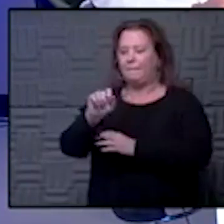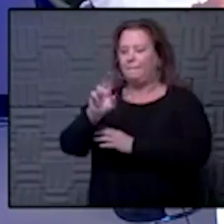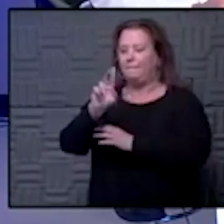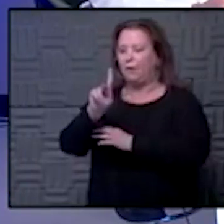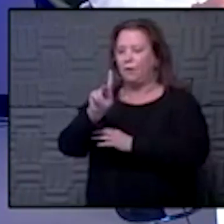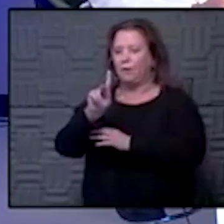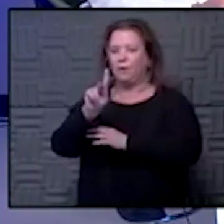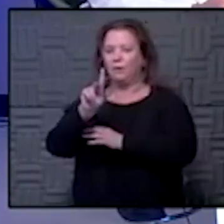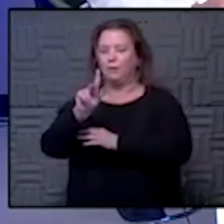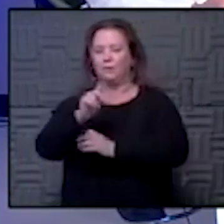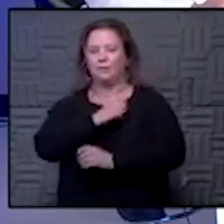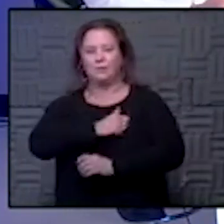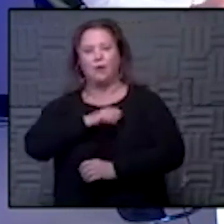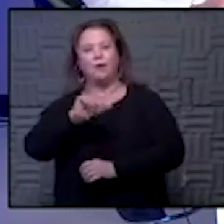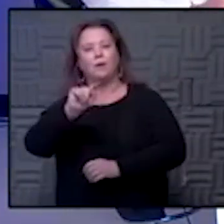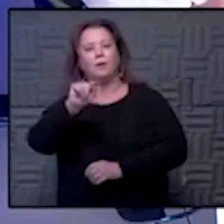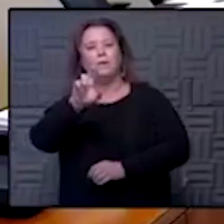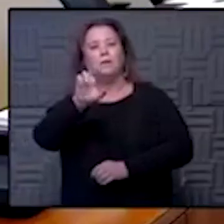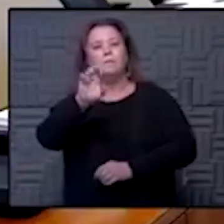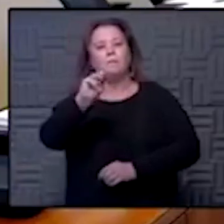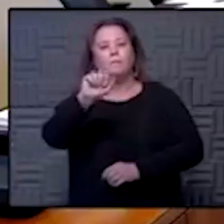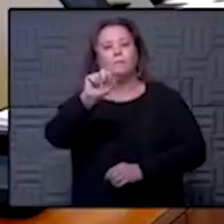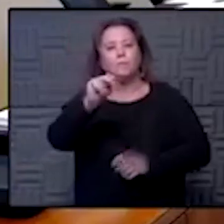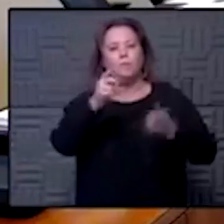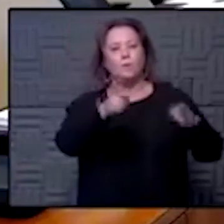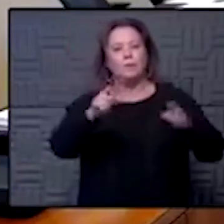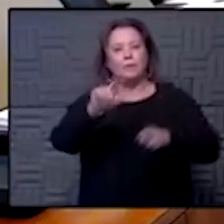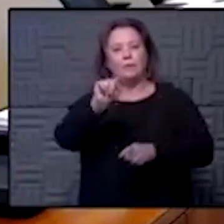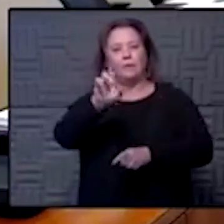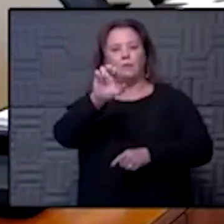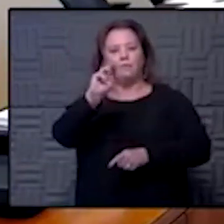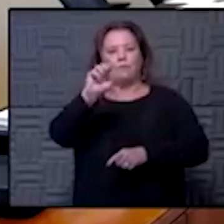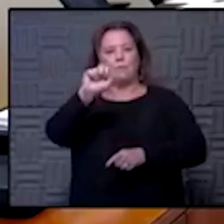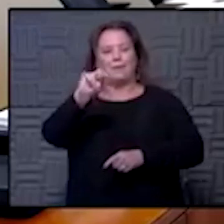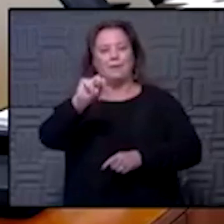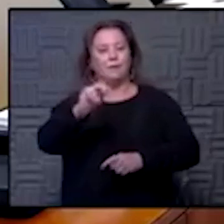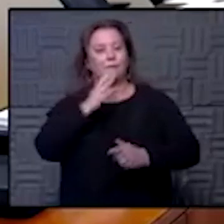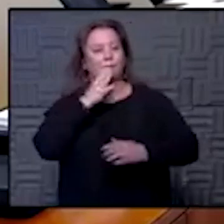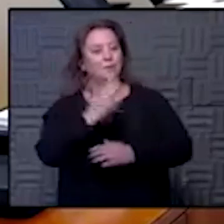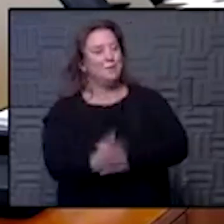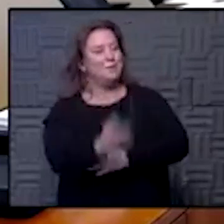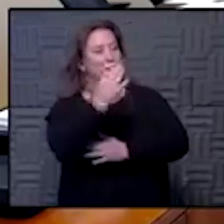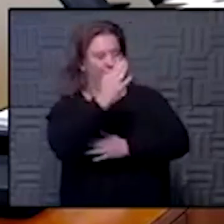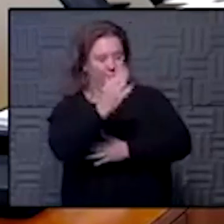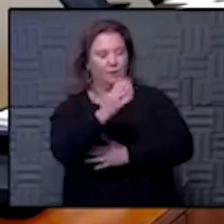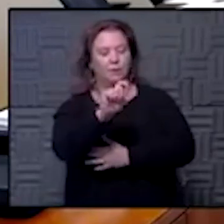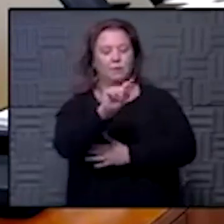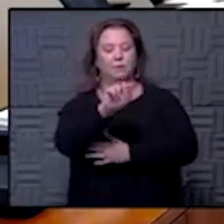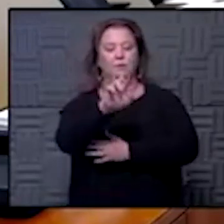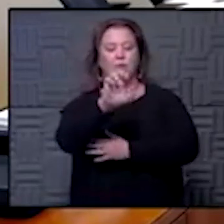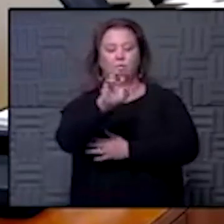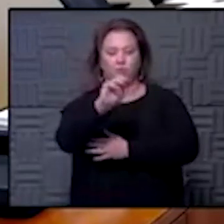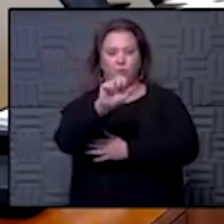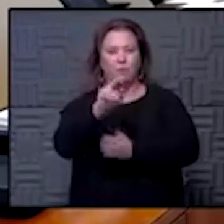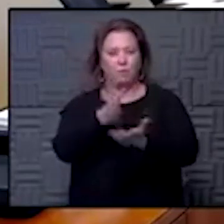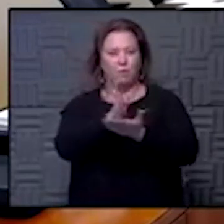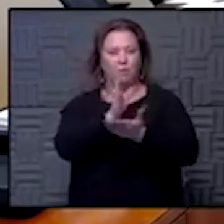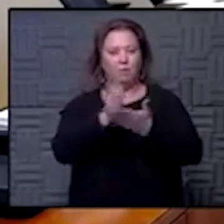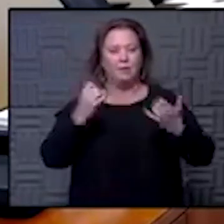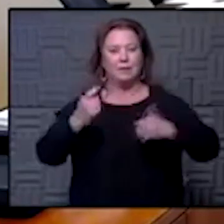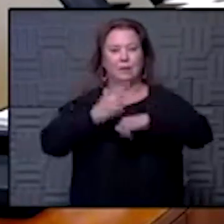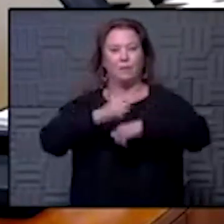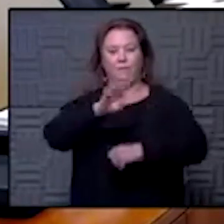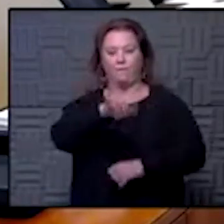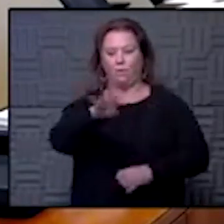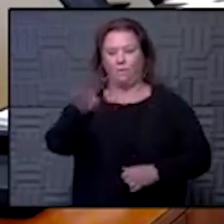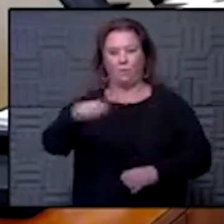at Children's Truman? Hey, good morning, Steve. We're doing okay here at Truman, and today we have